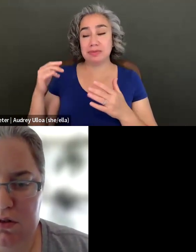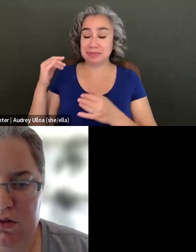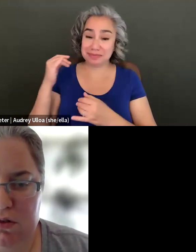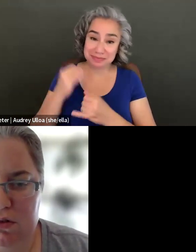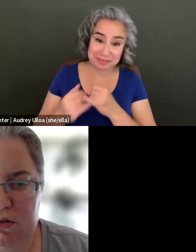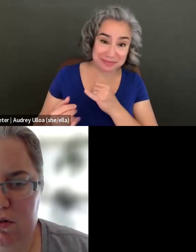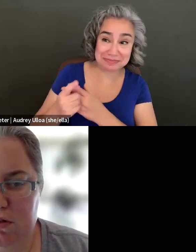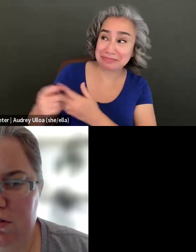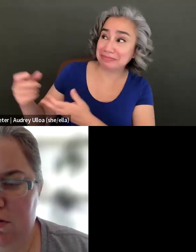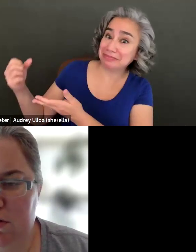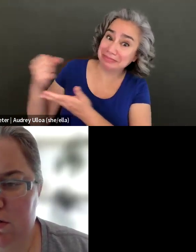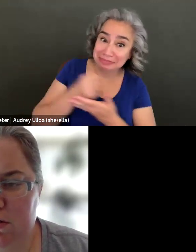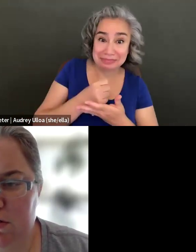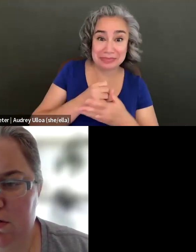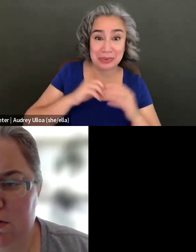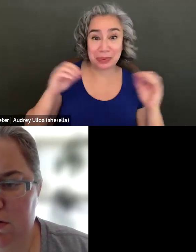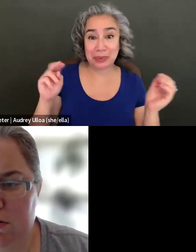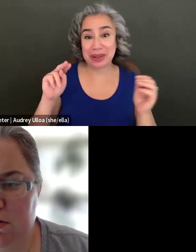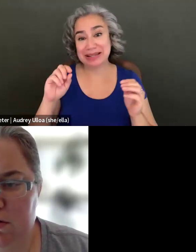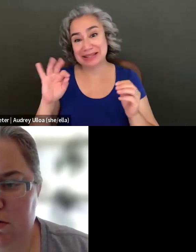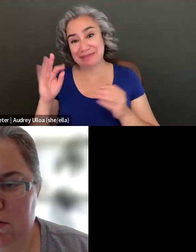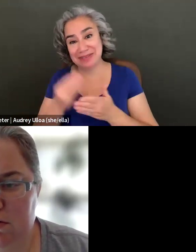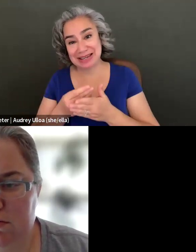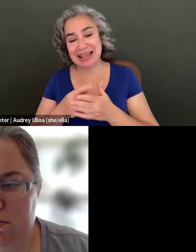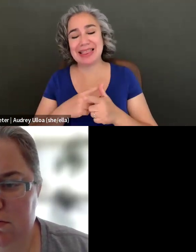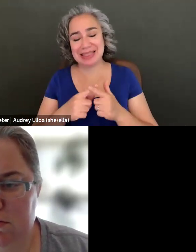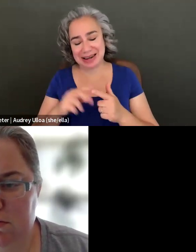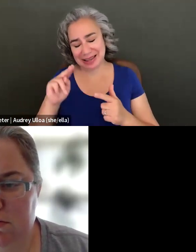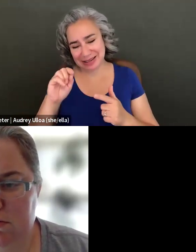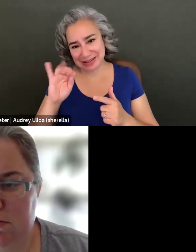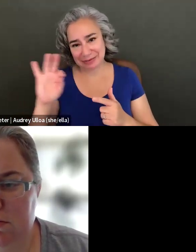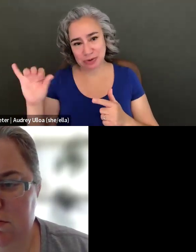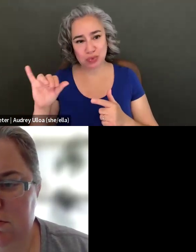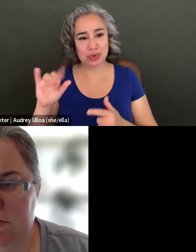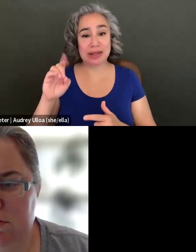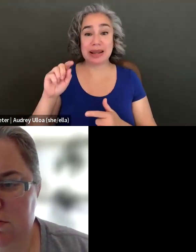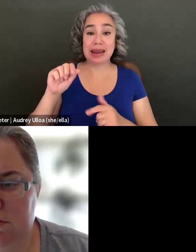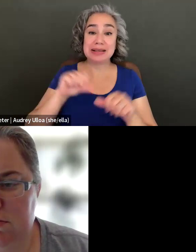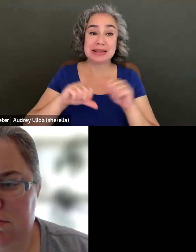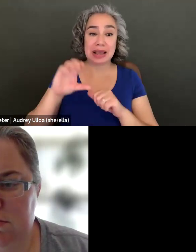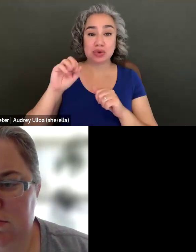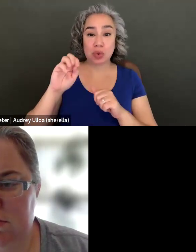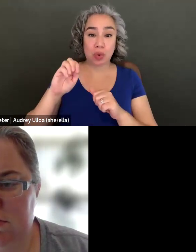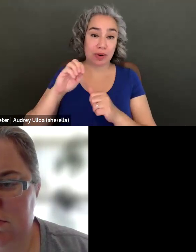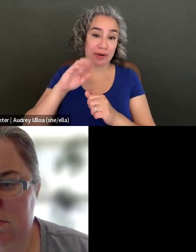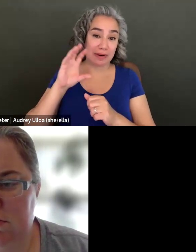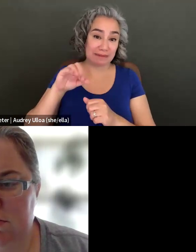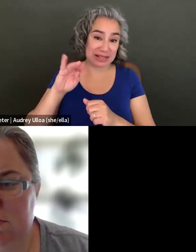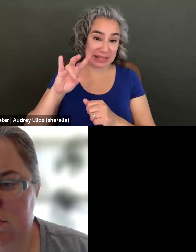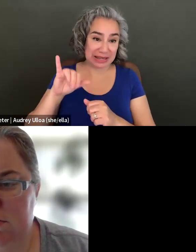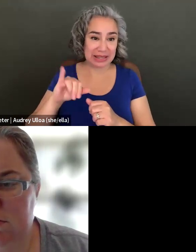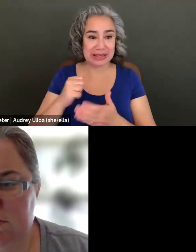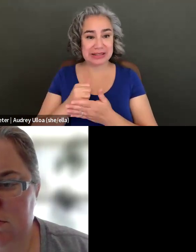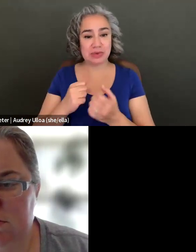when we didn't have NSF funding and the NSF, the Data Science Core Facility for their assistance with Plant